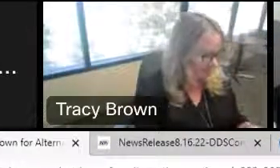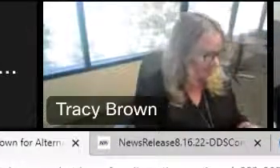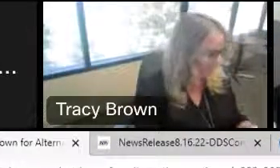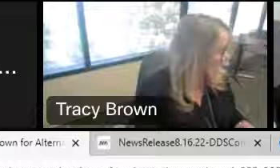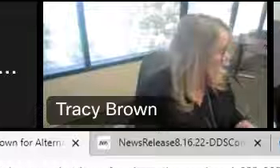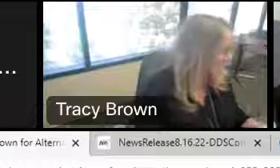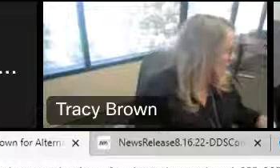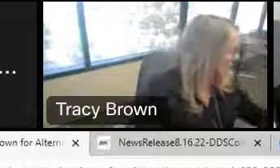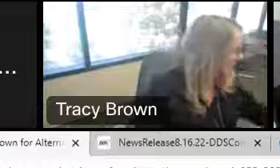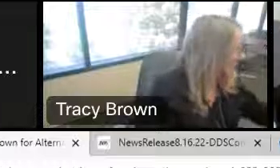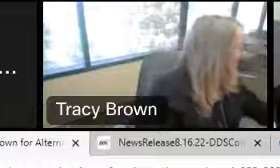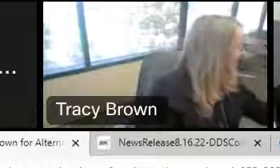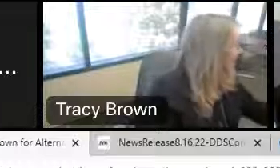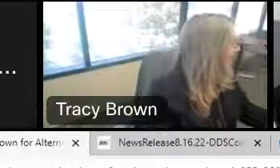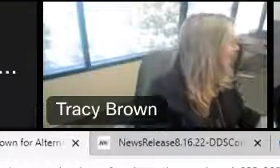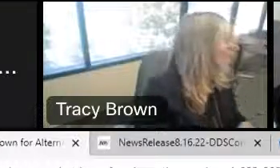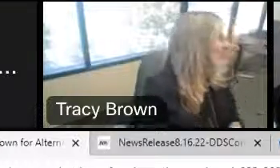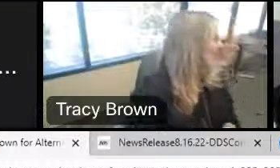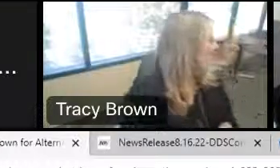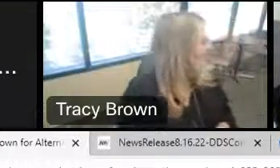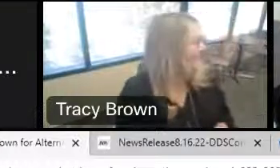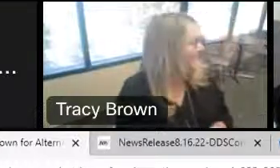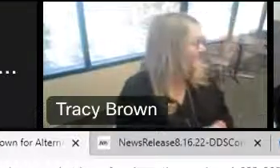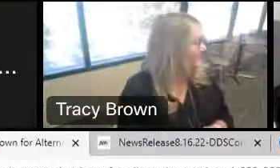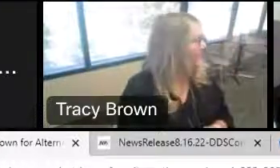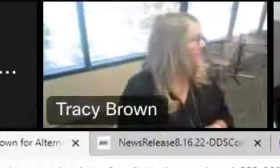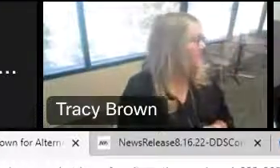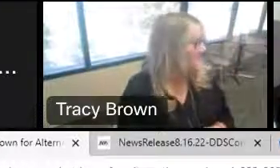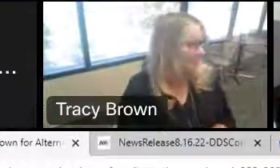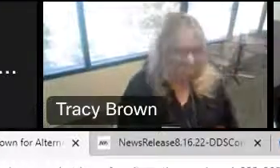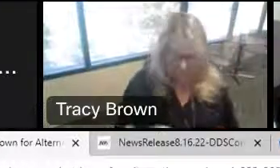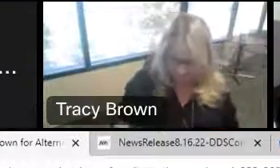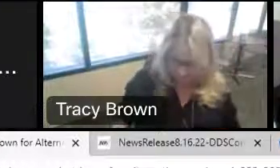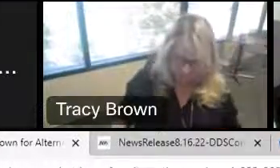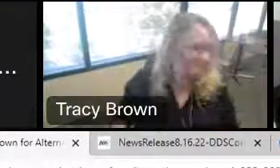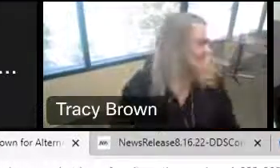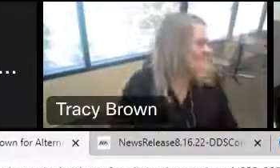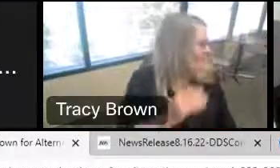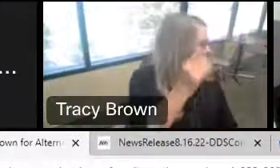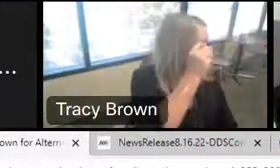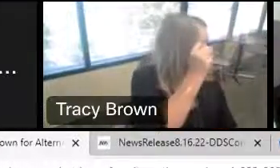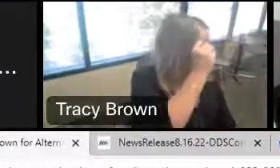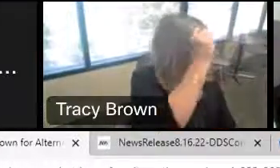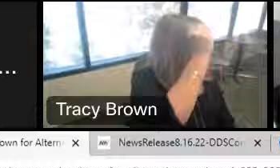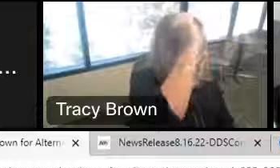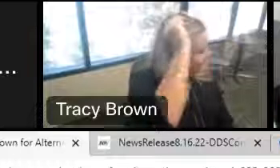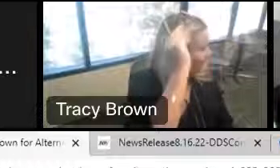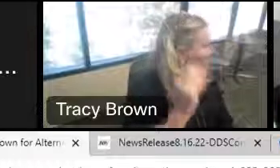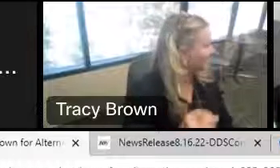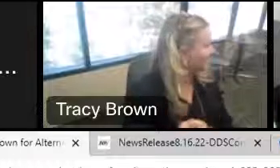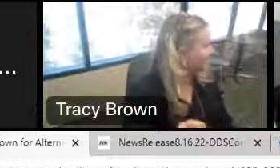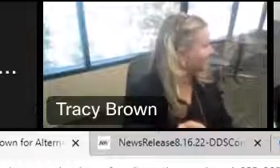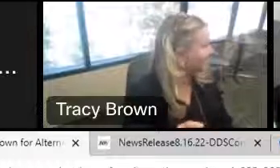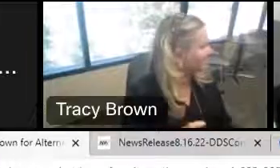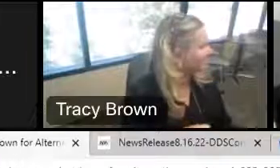scheduled and that we have really as solid as possible information from non-residential